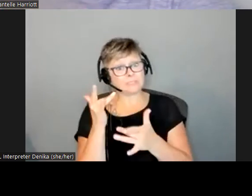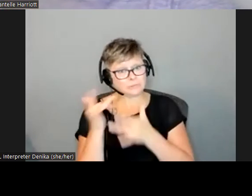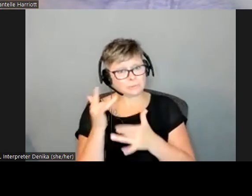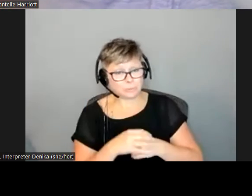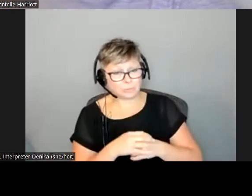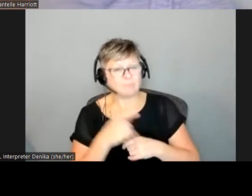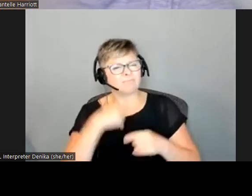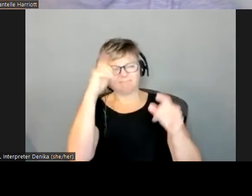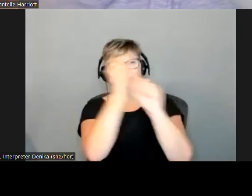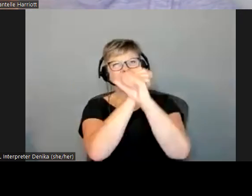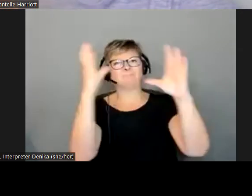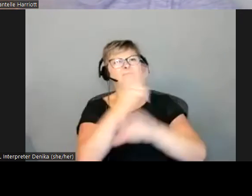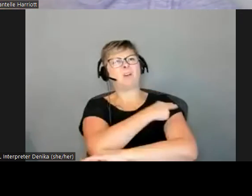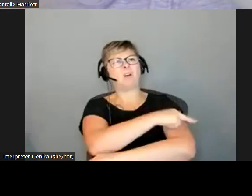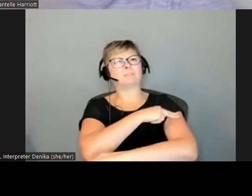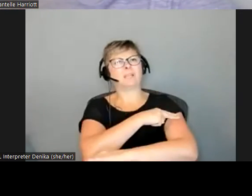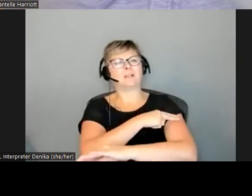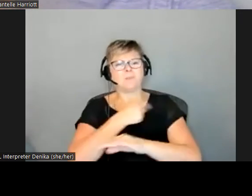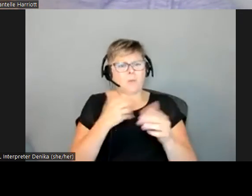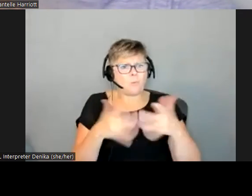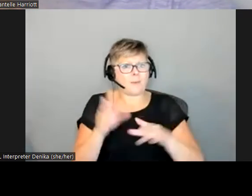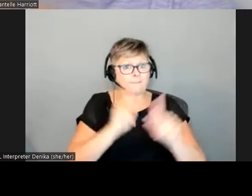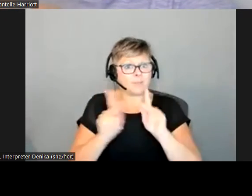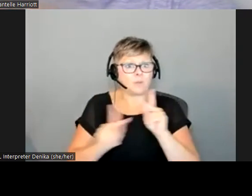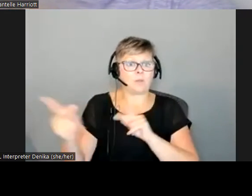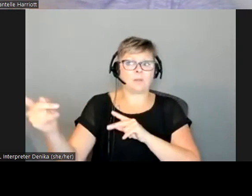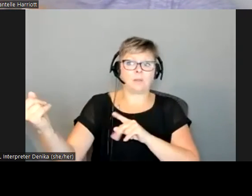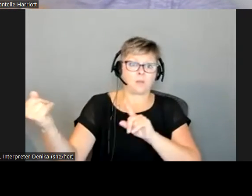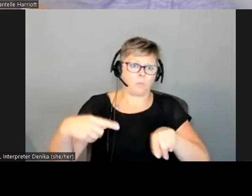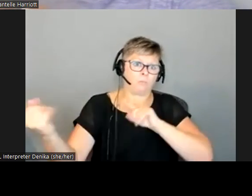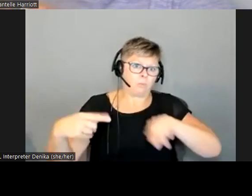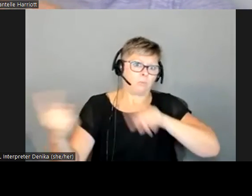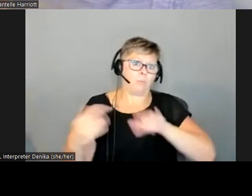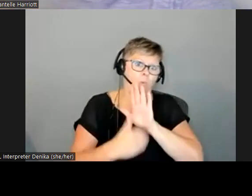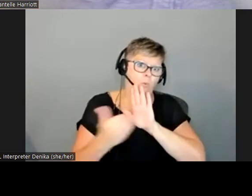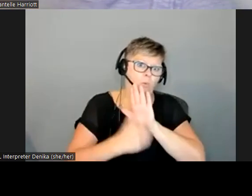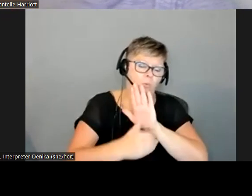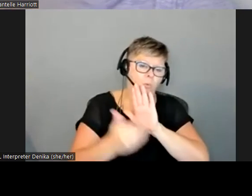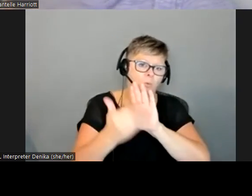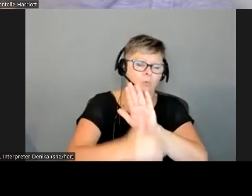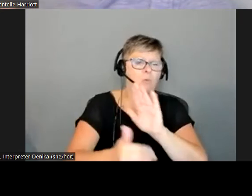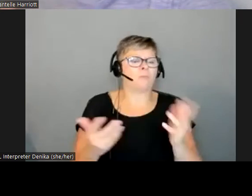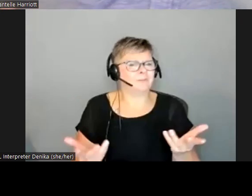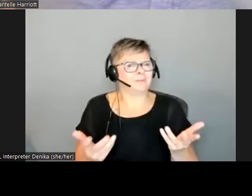system, we're trying to prevent readmissions. And what you do see when you just send people out,